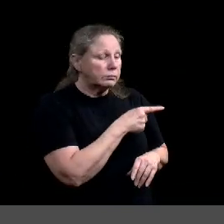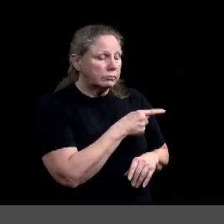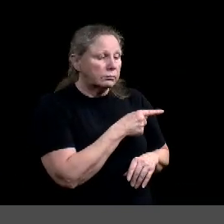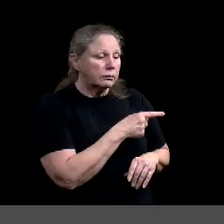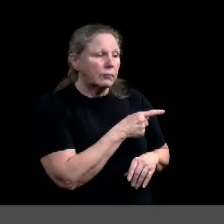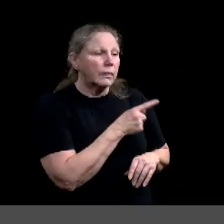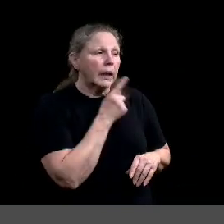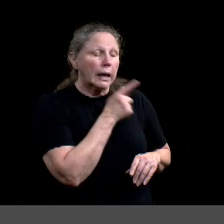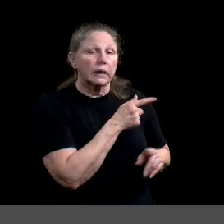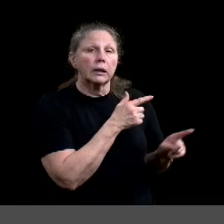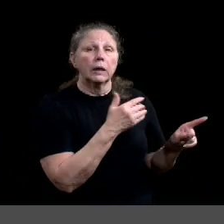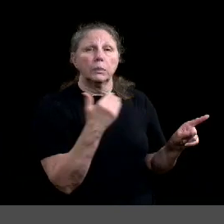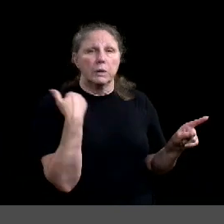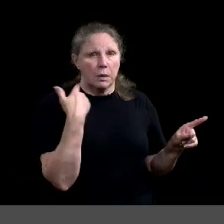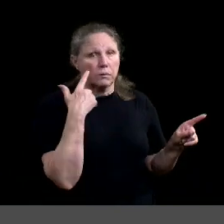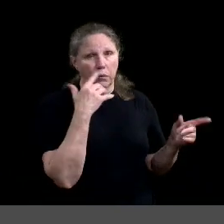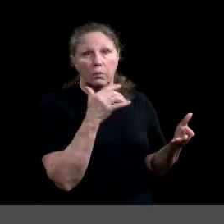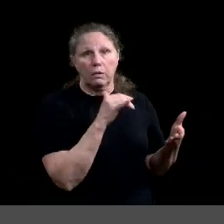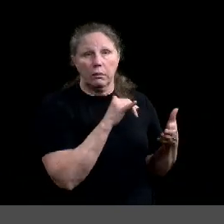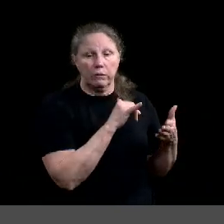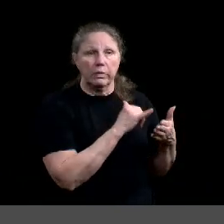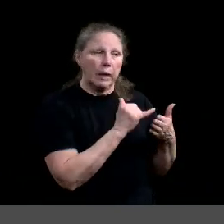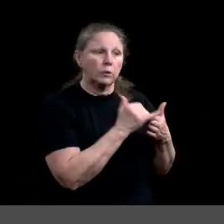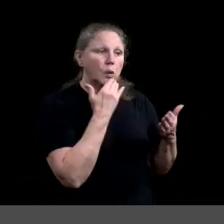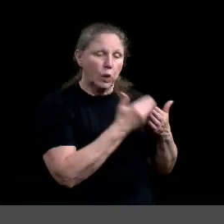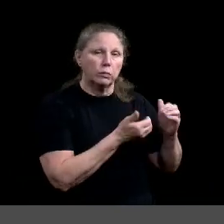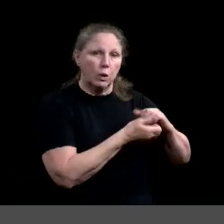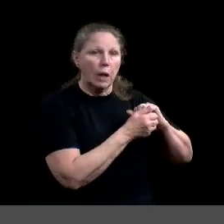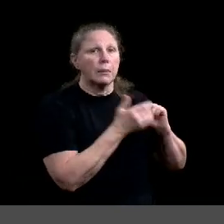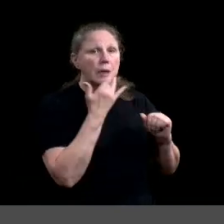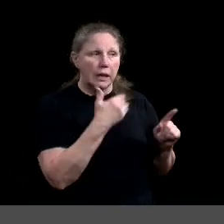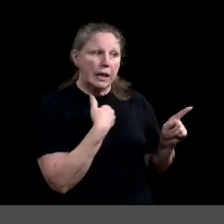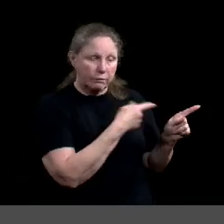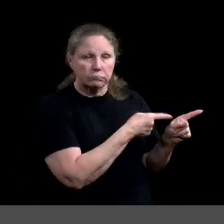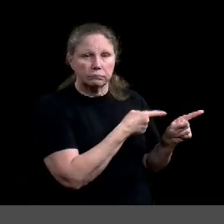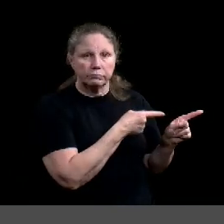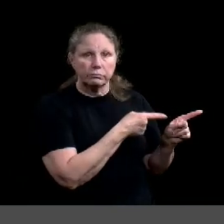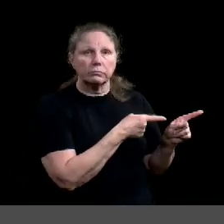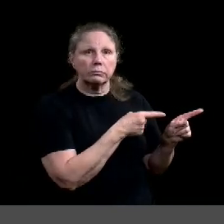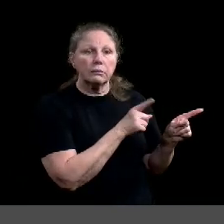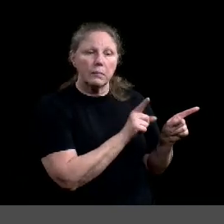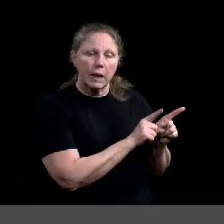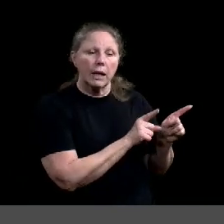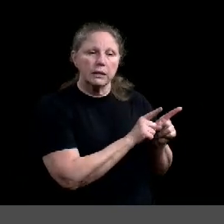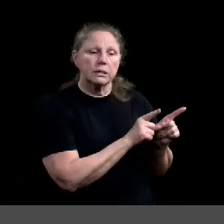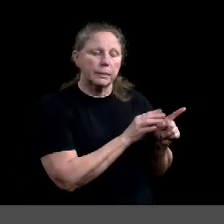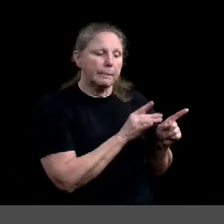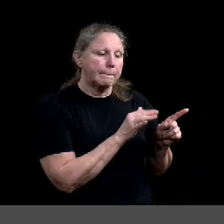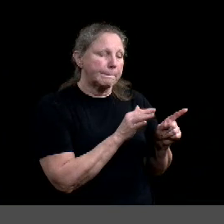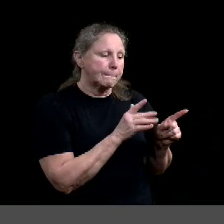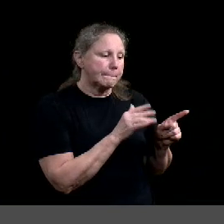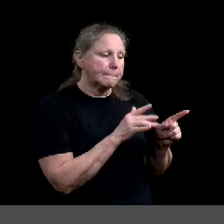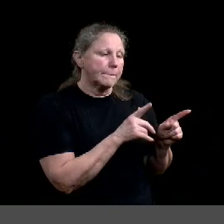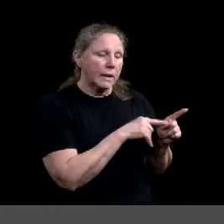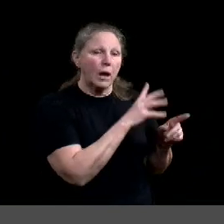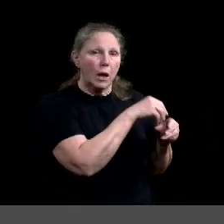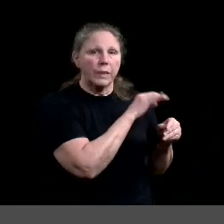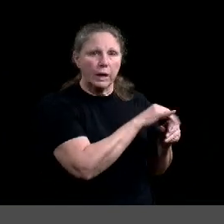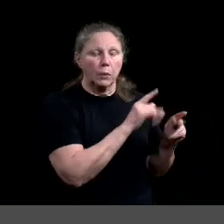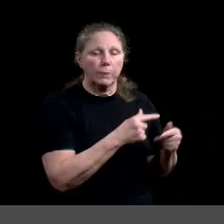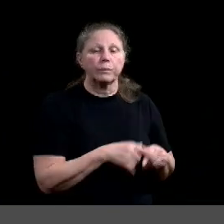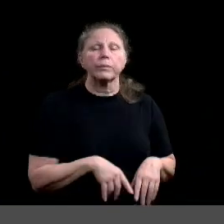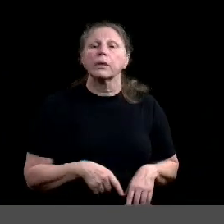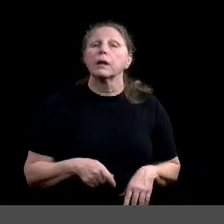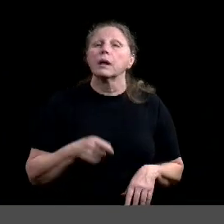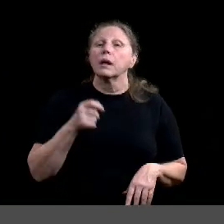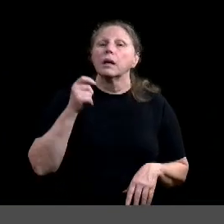very fortunate to have him as our county judge. Thank you. Judge Felton mentioned mental health and the mental health issues